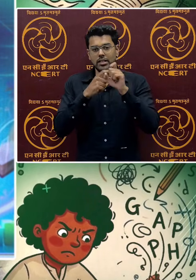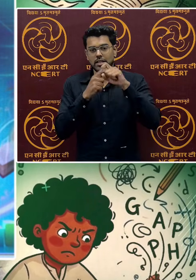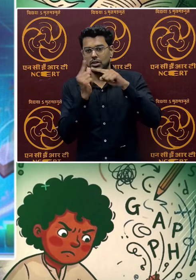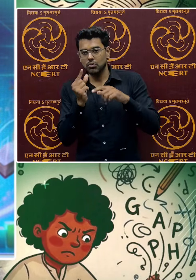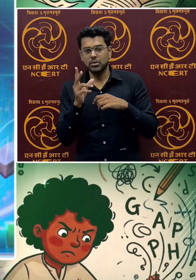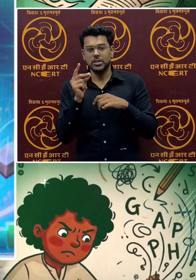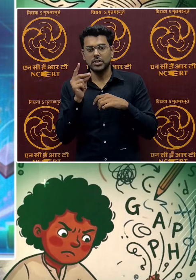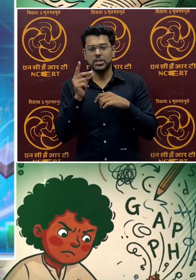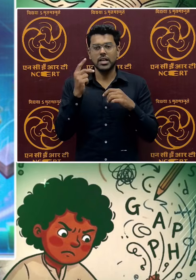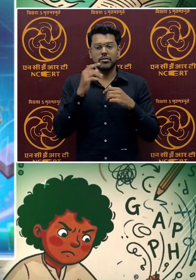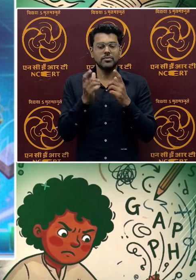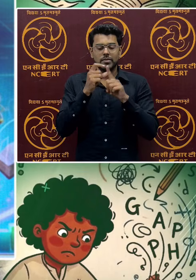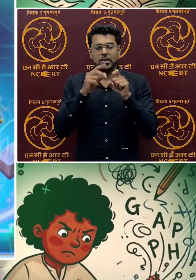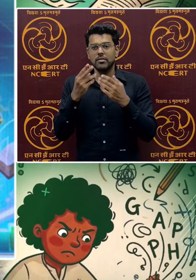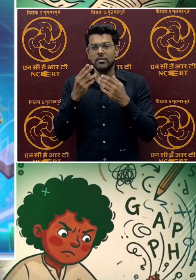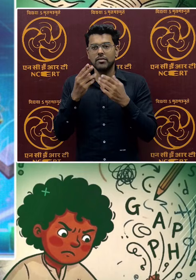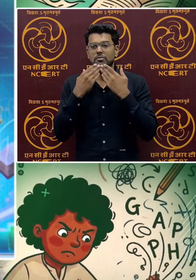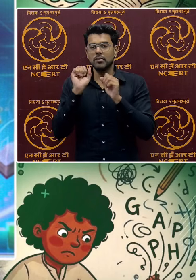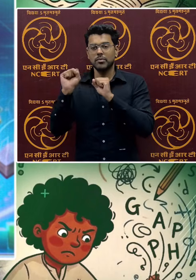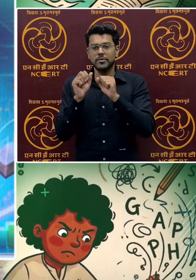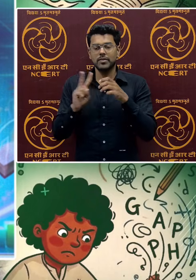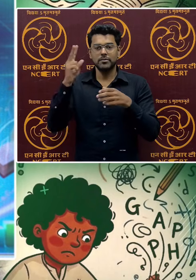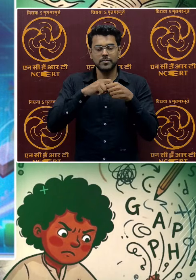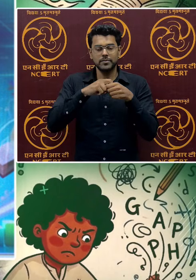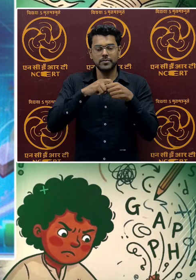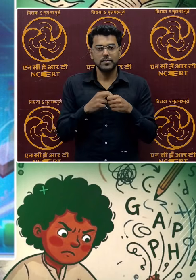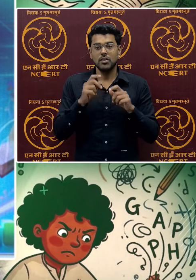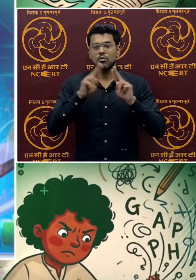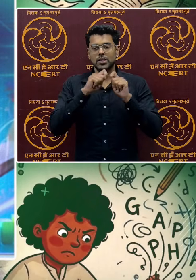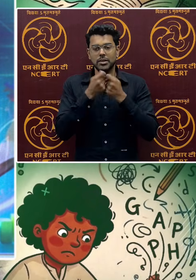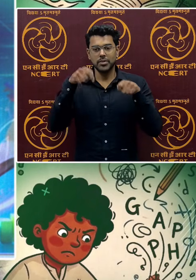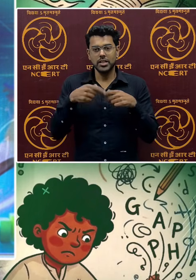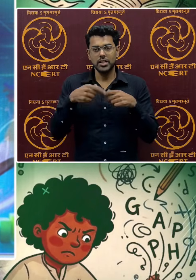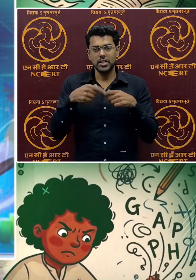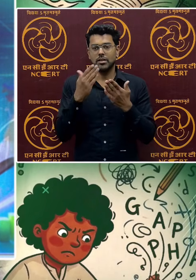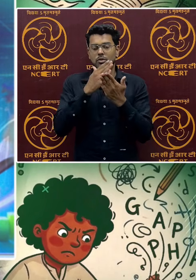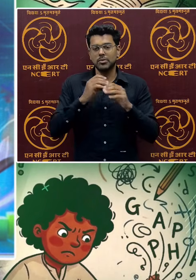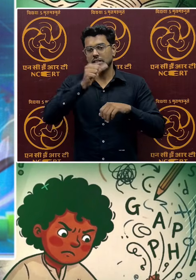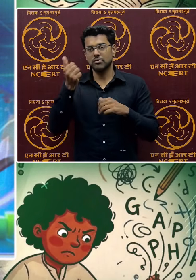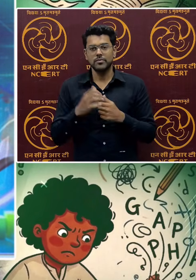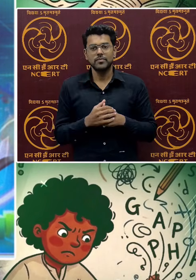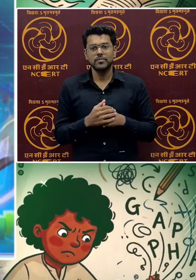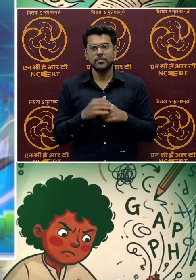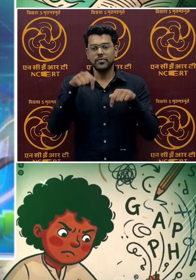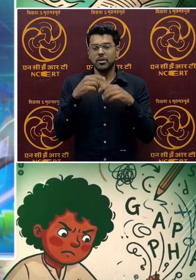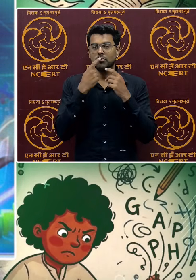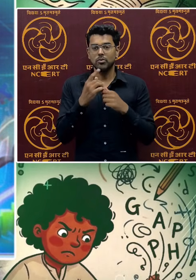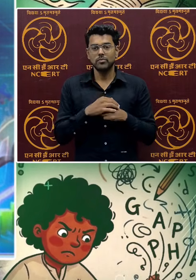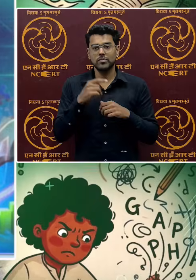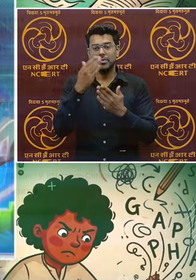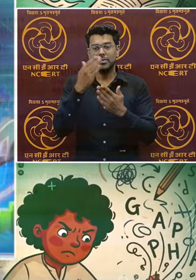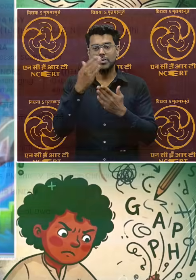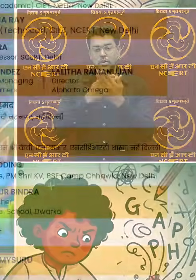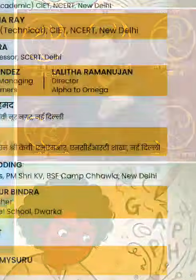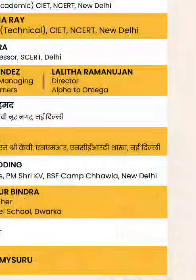Mr. Dev Malik, for their valuable contribution, along with my entire team for making this session a success. Now let me tell you quickly what's